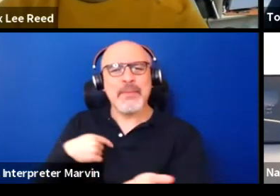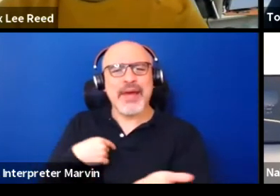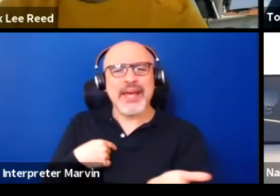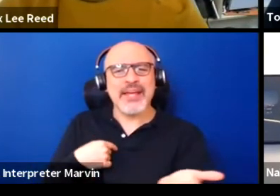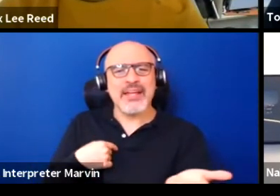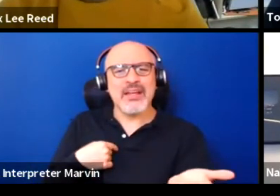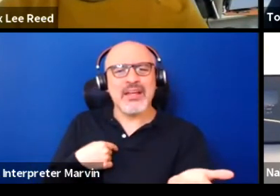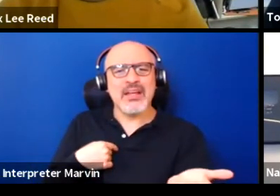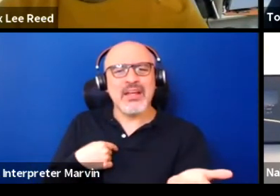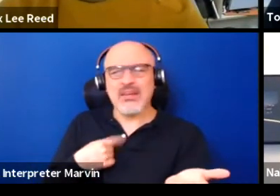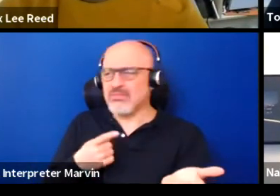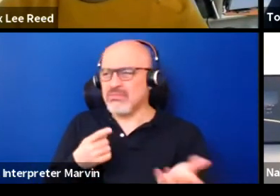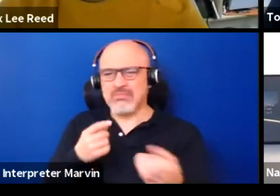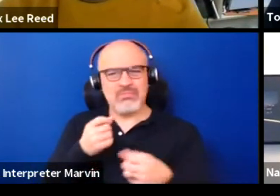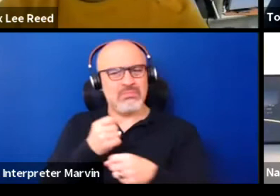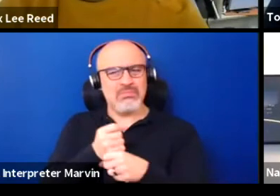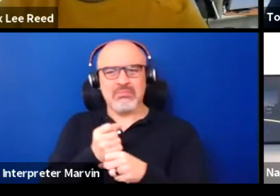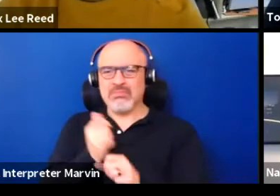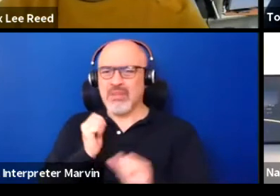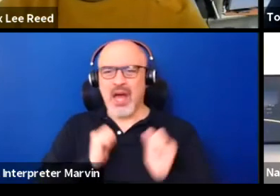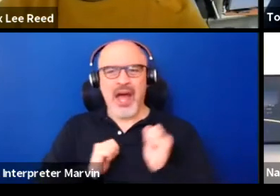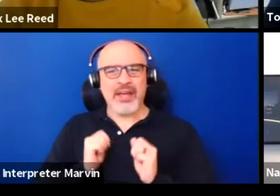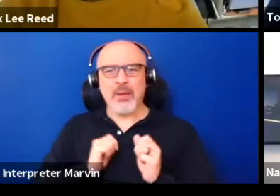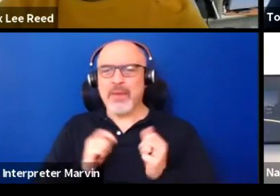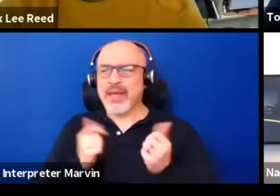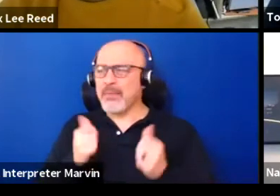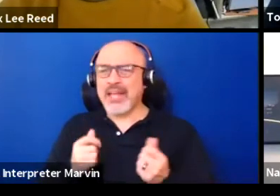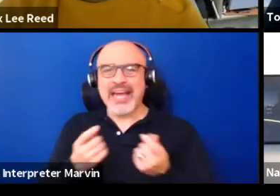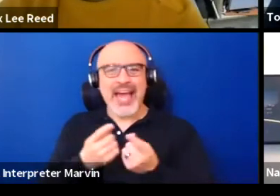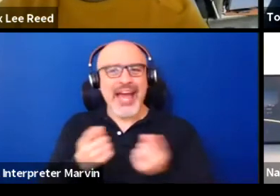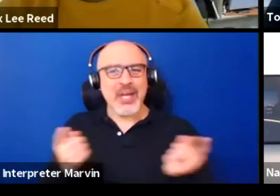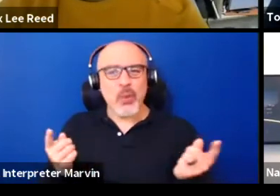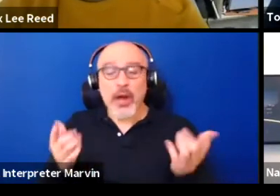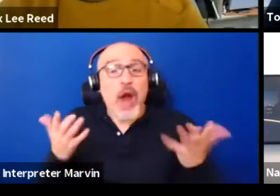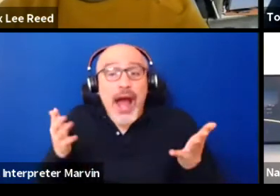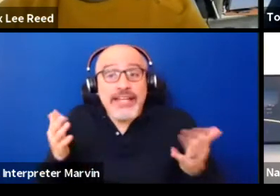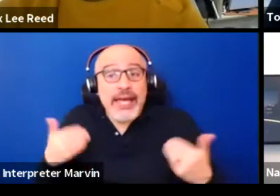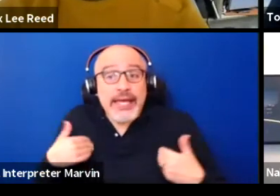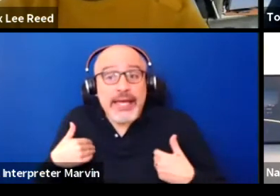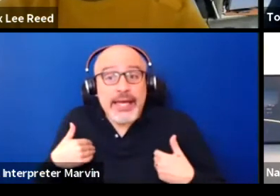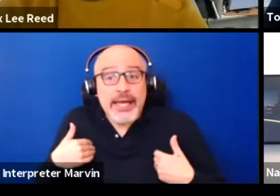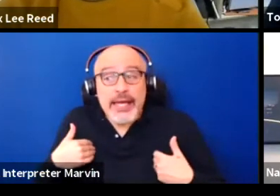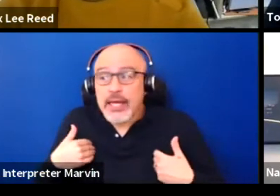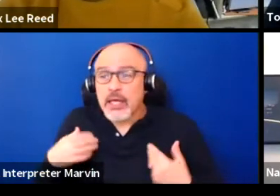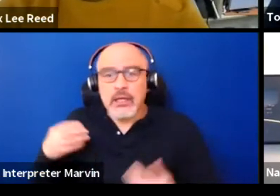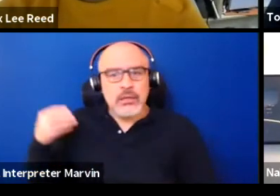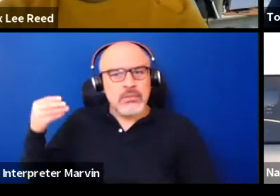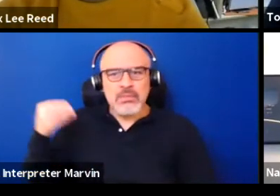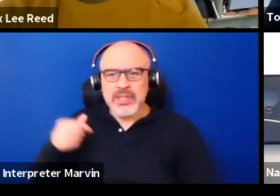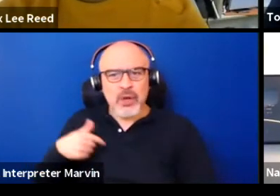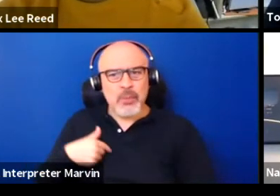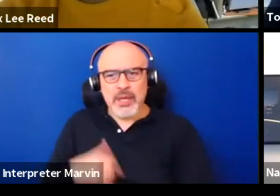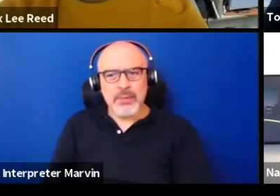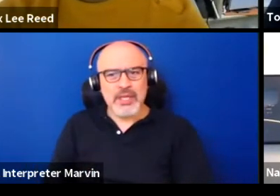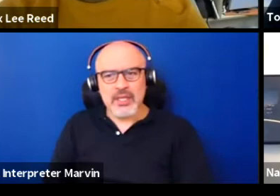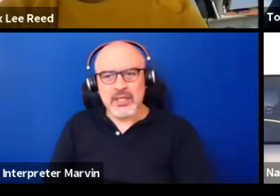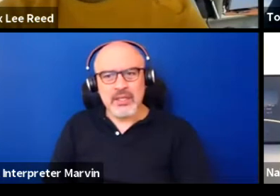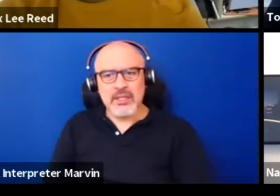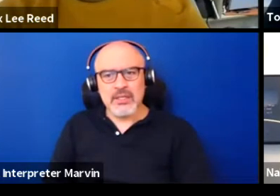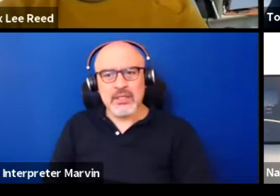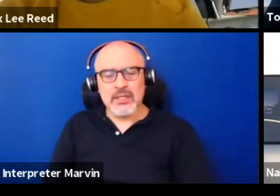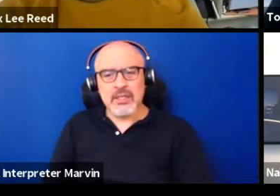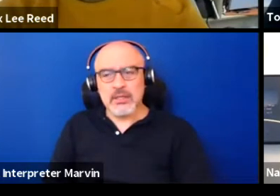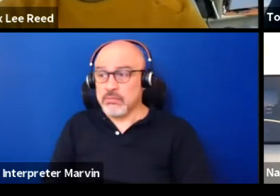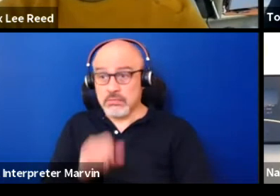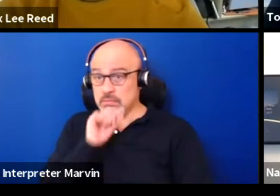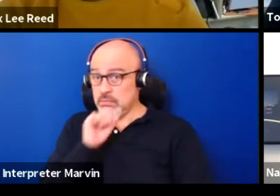I can make a play anywhere. I have made plays anywhere, but I have not always been paid to make a play. And I love